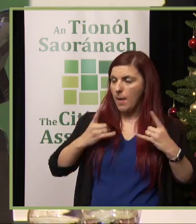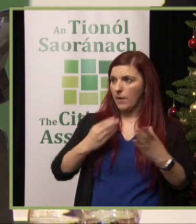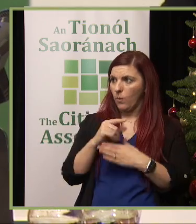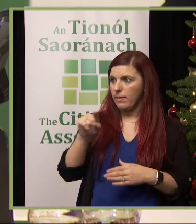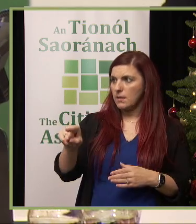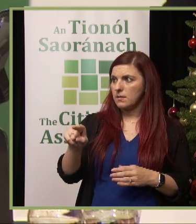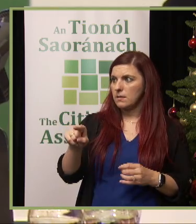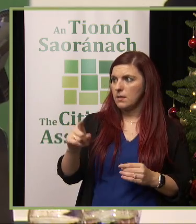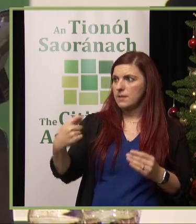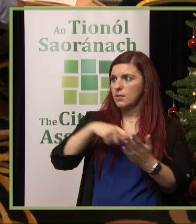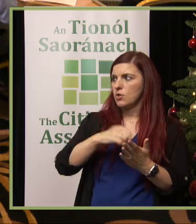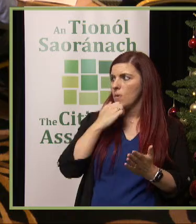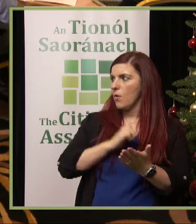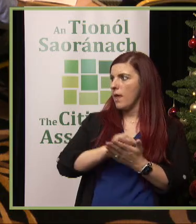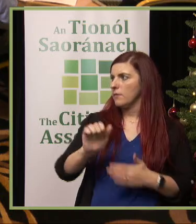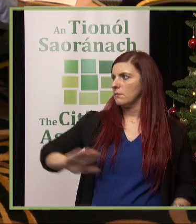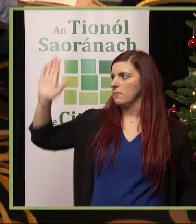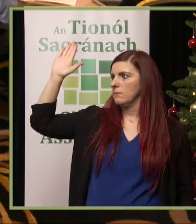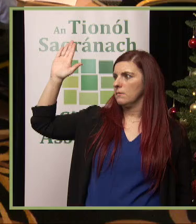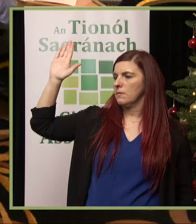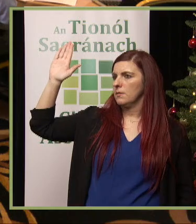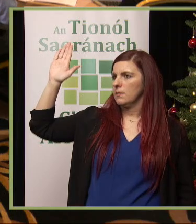addition to number 11?